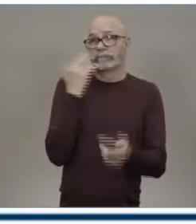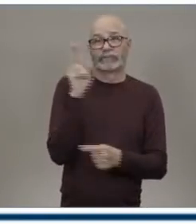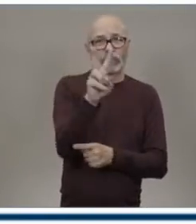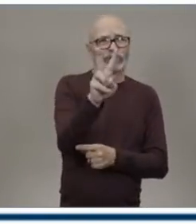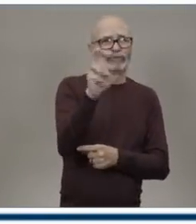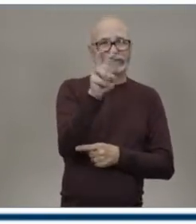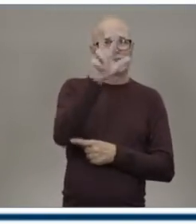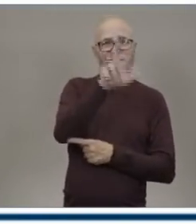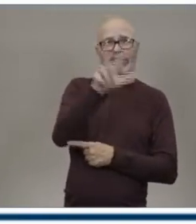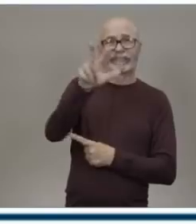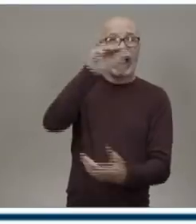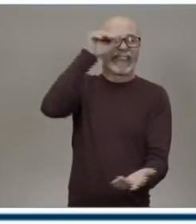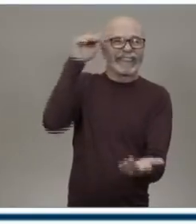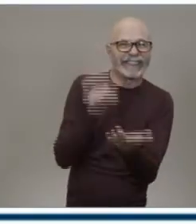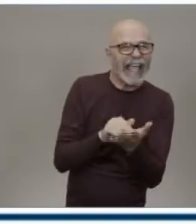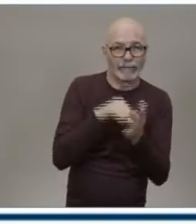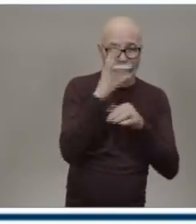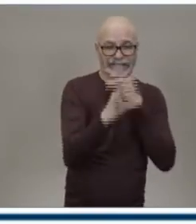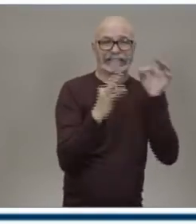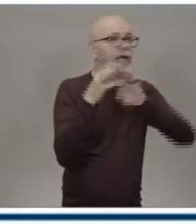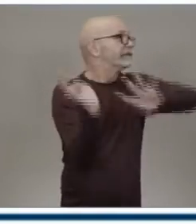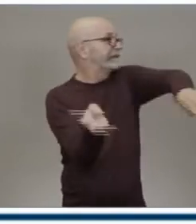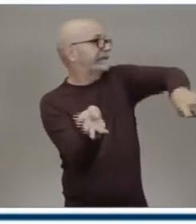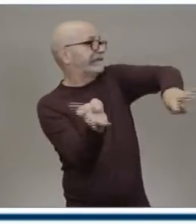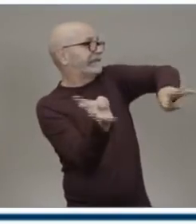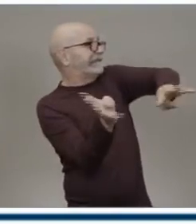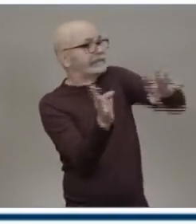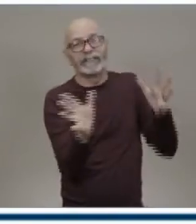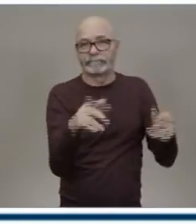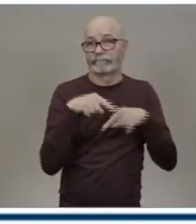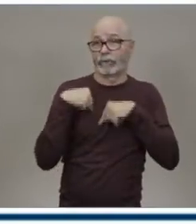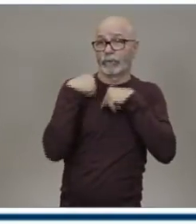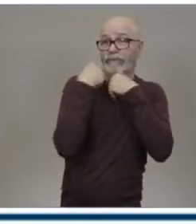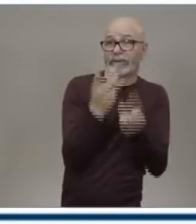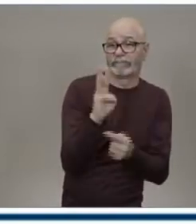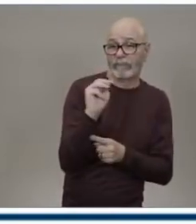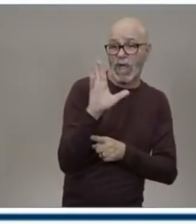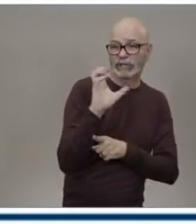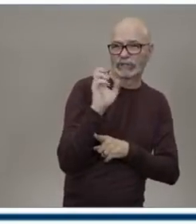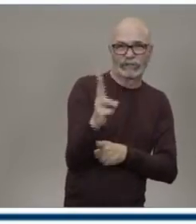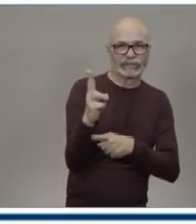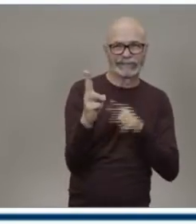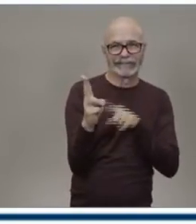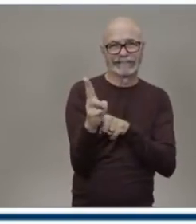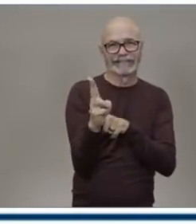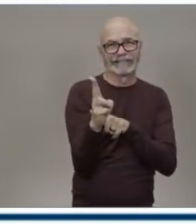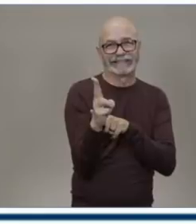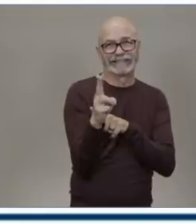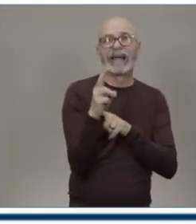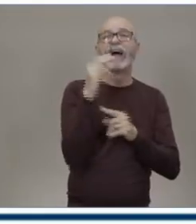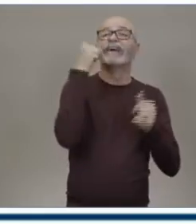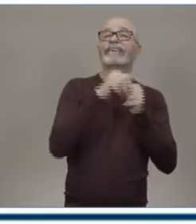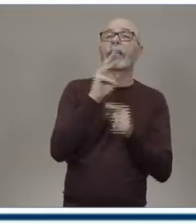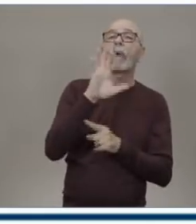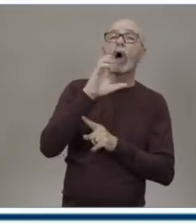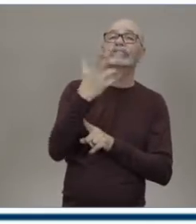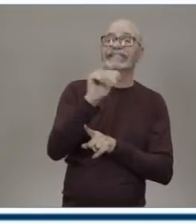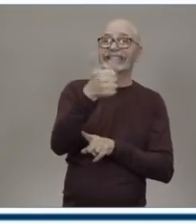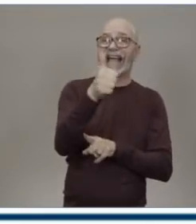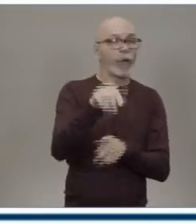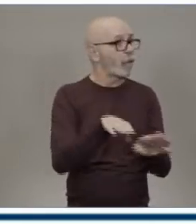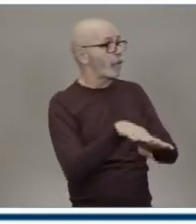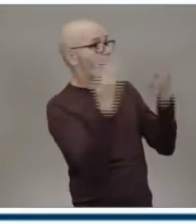233,000 tests in total since March, and the first testing center opened on March the 10th. And since then, and I think this